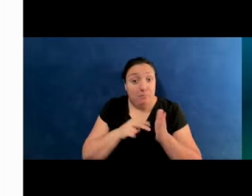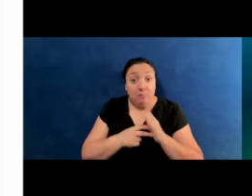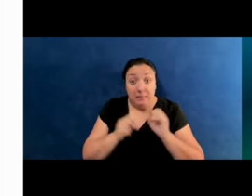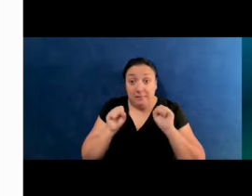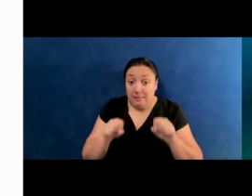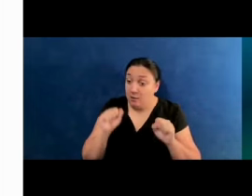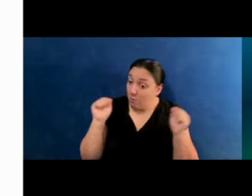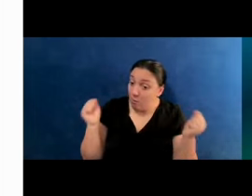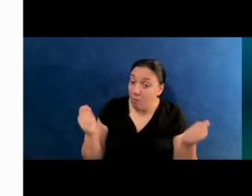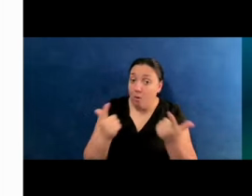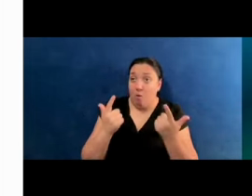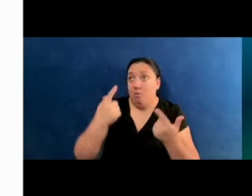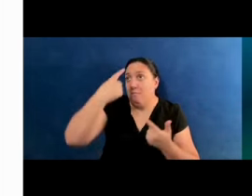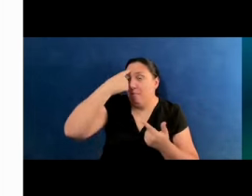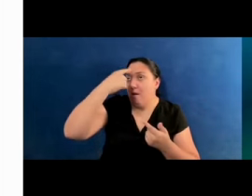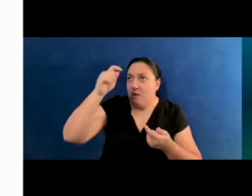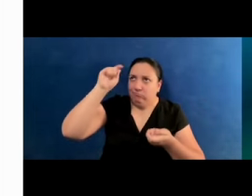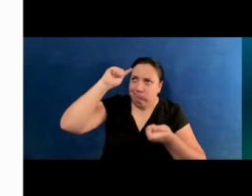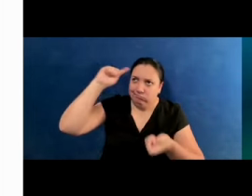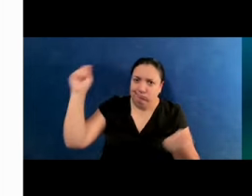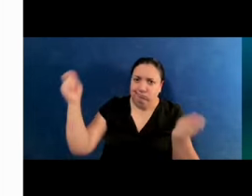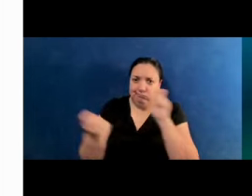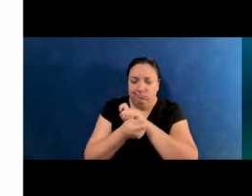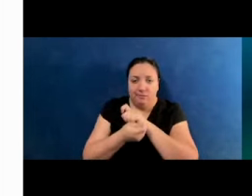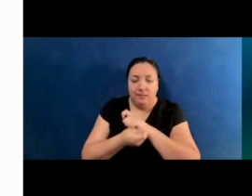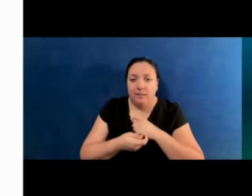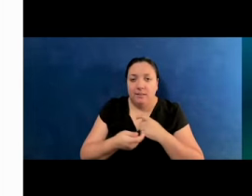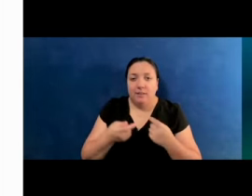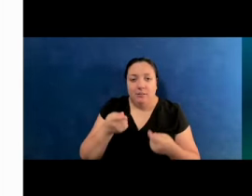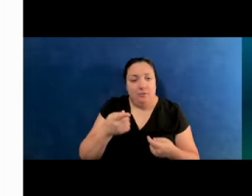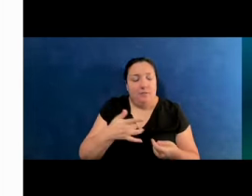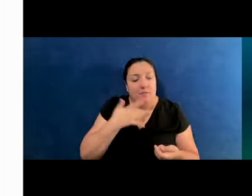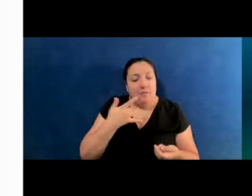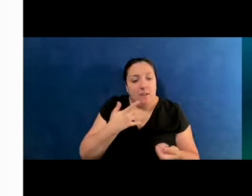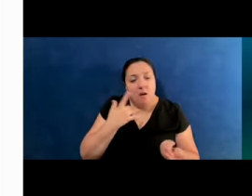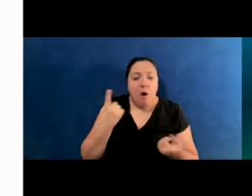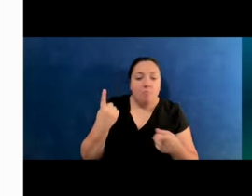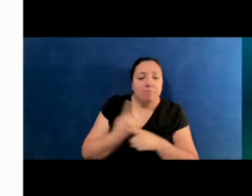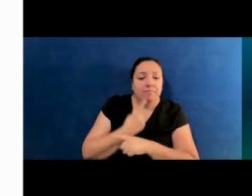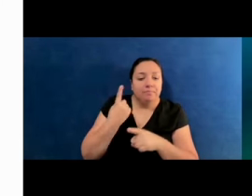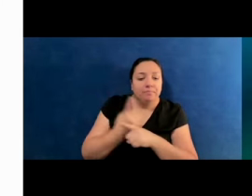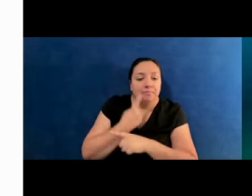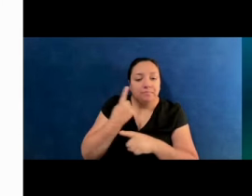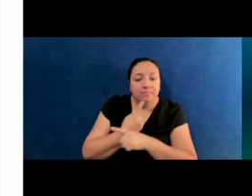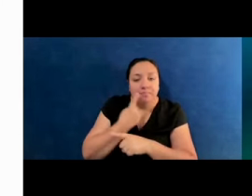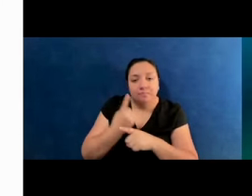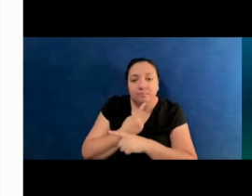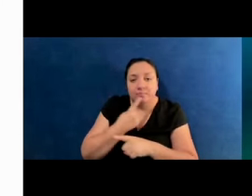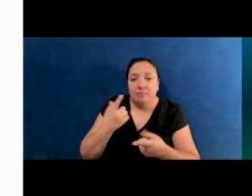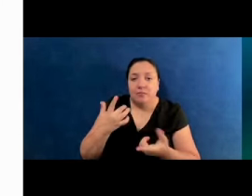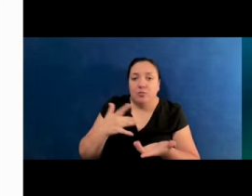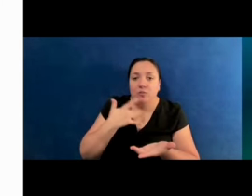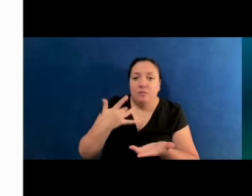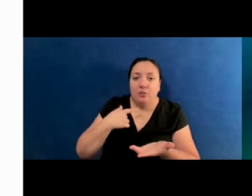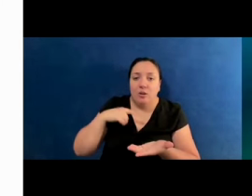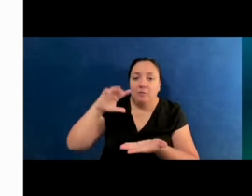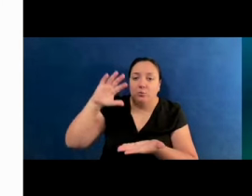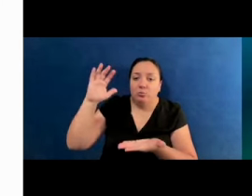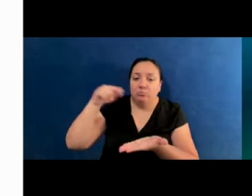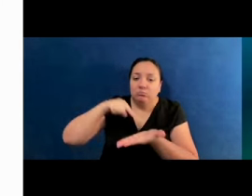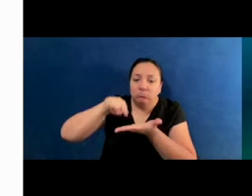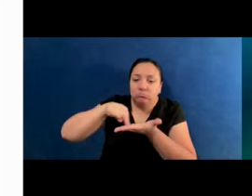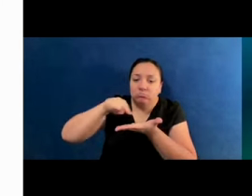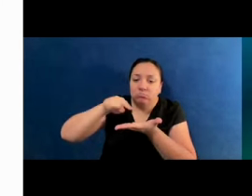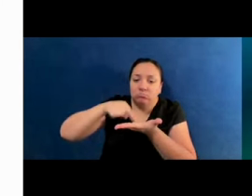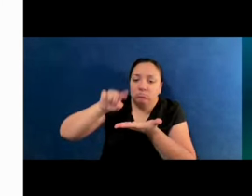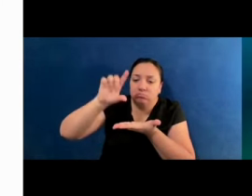us to change a mindset. Funds in a traditional account focuses energy on the needing to spend down to